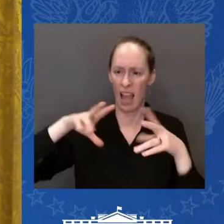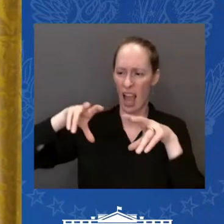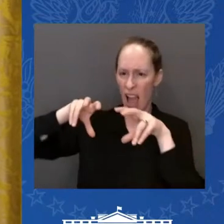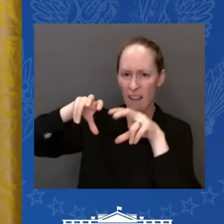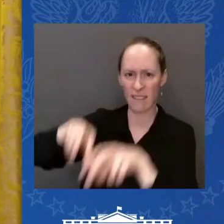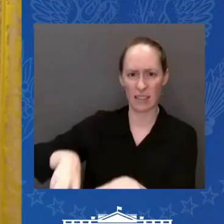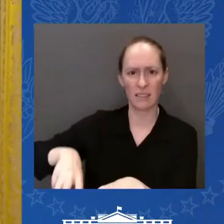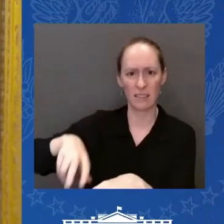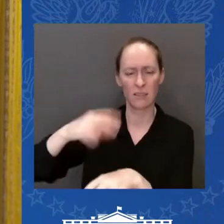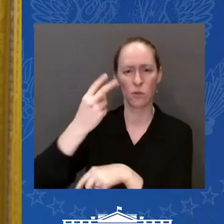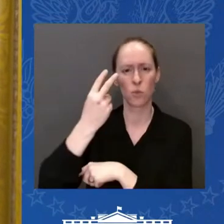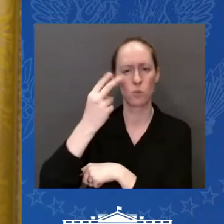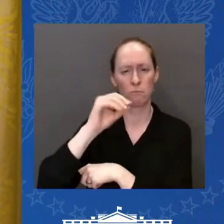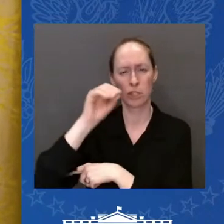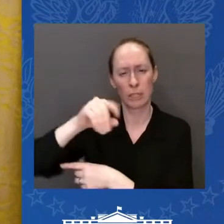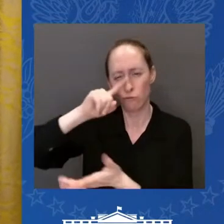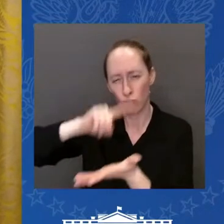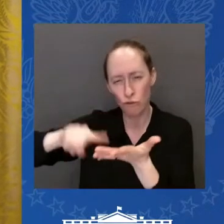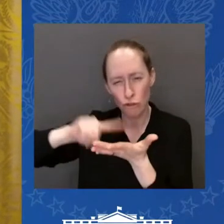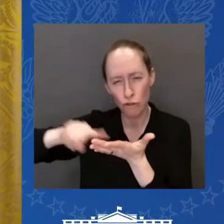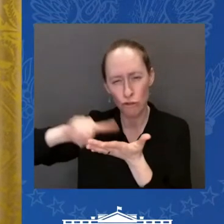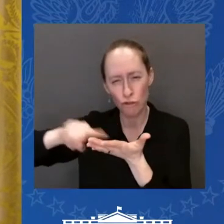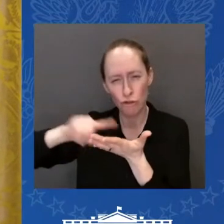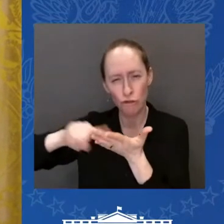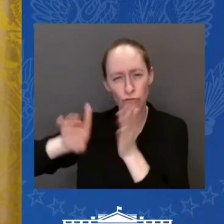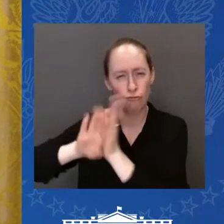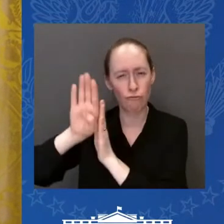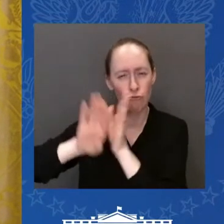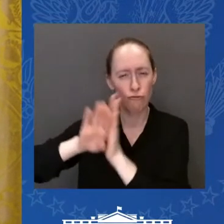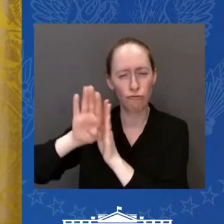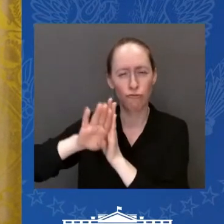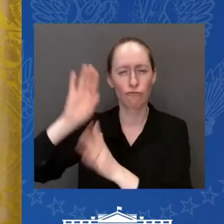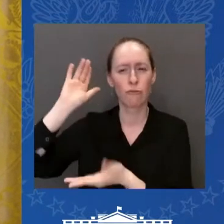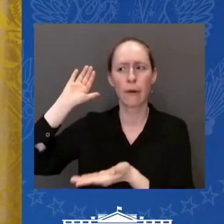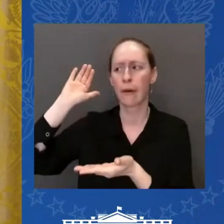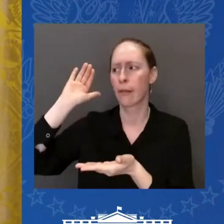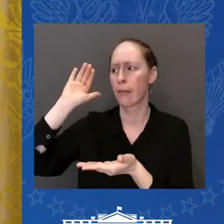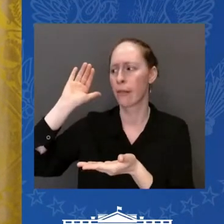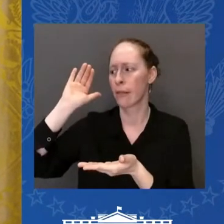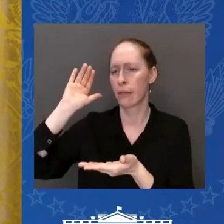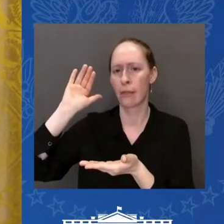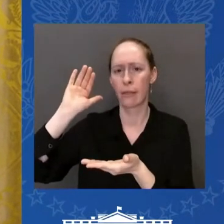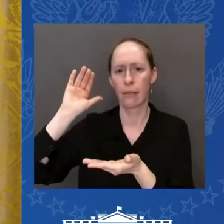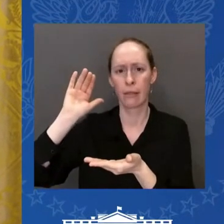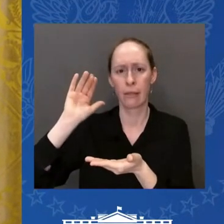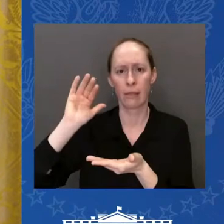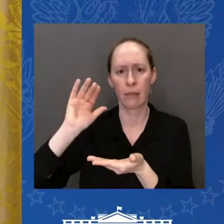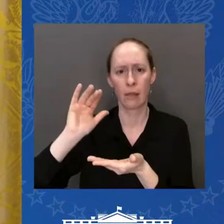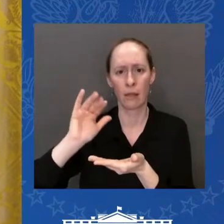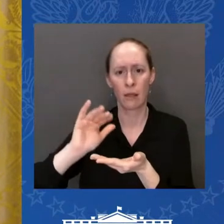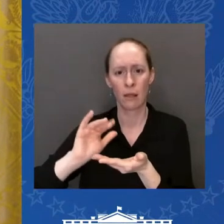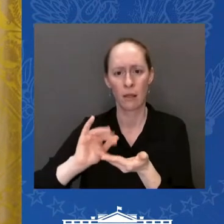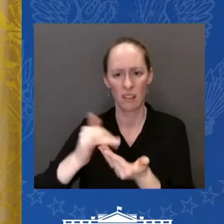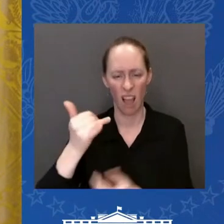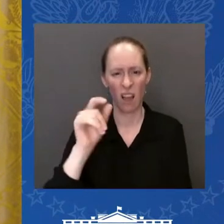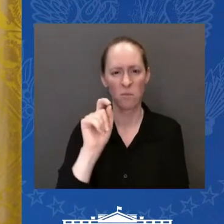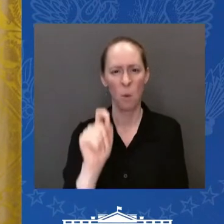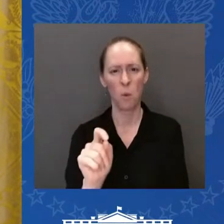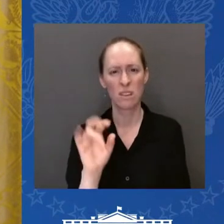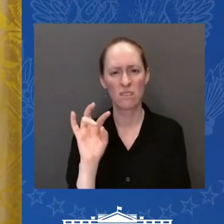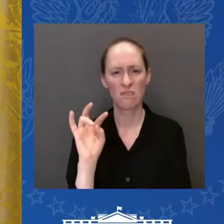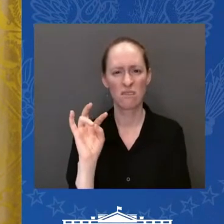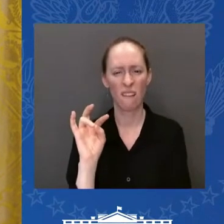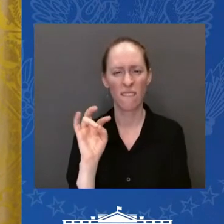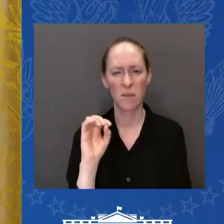investing in America in research and development. We invest now 0.7%. We used to be number one. Now China is